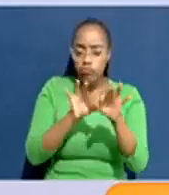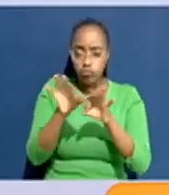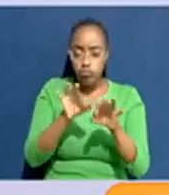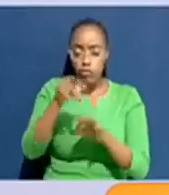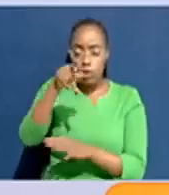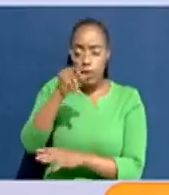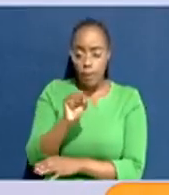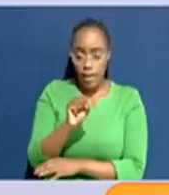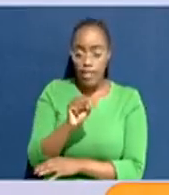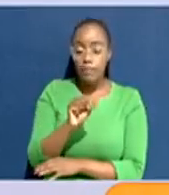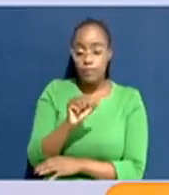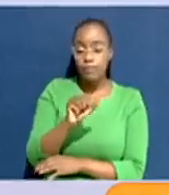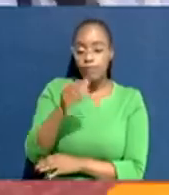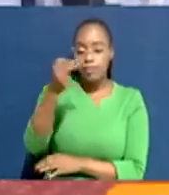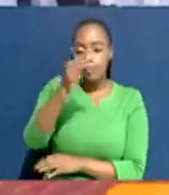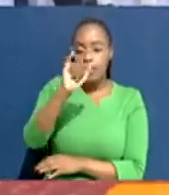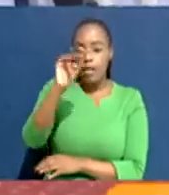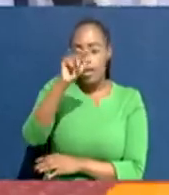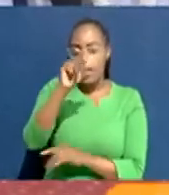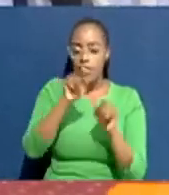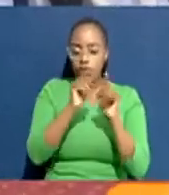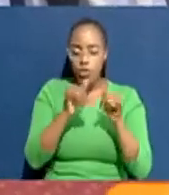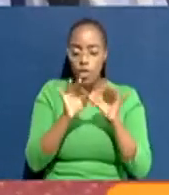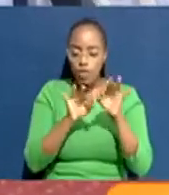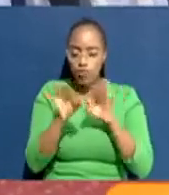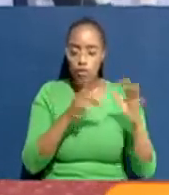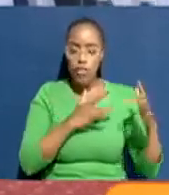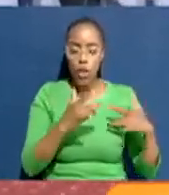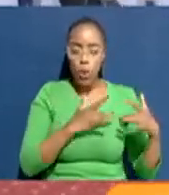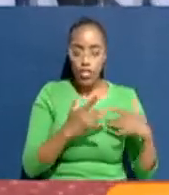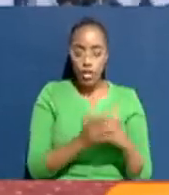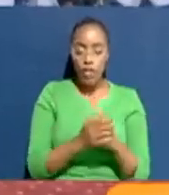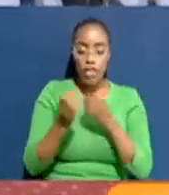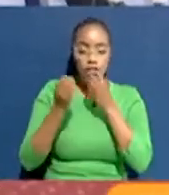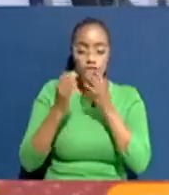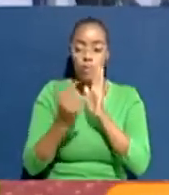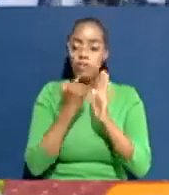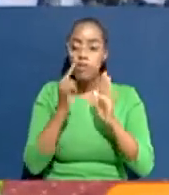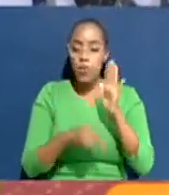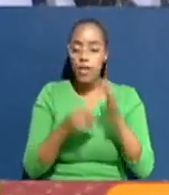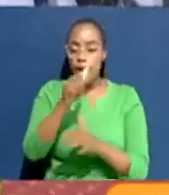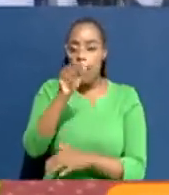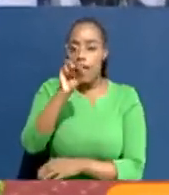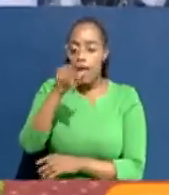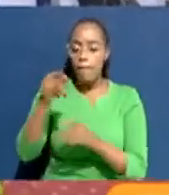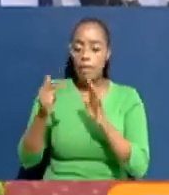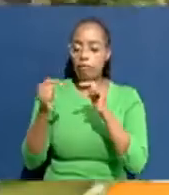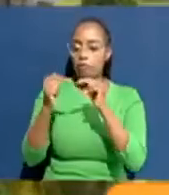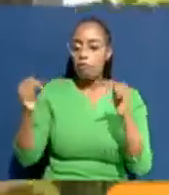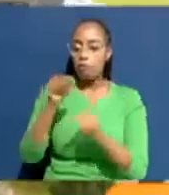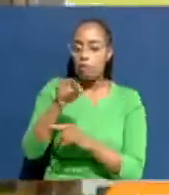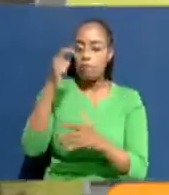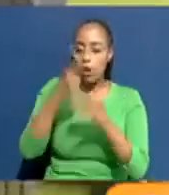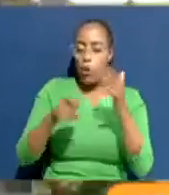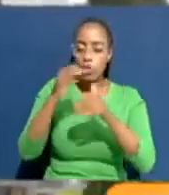the PS Charles Hinga, who was on hand to diffuse the concerns. Sources intimate that other MPs protested over the cost